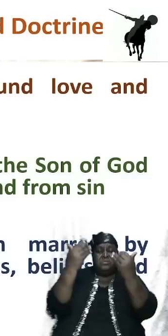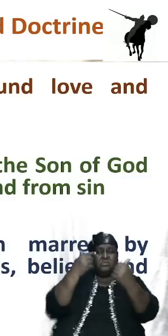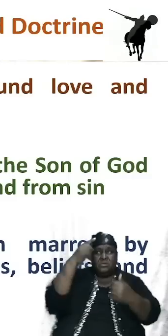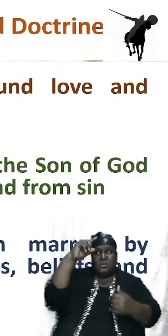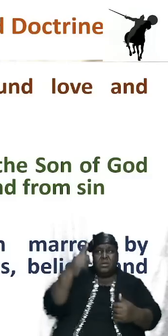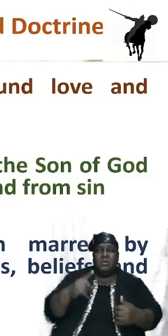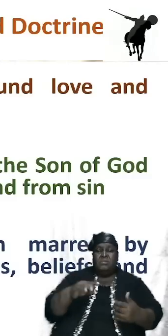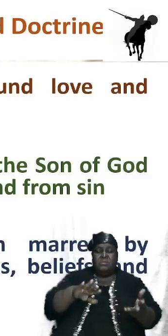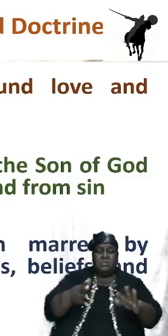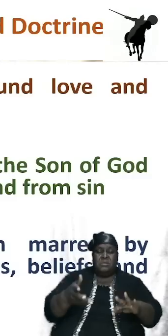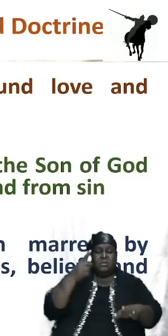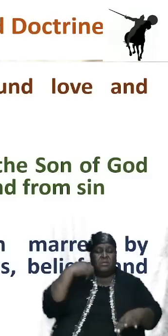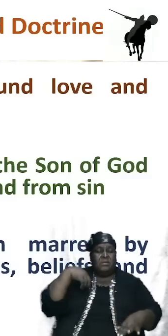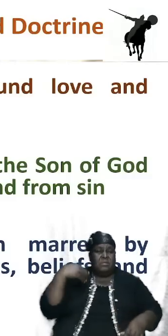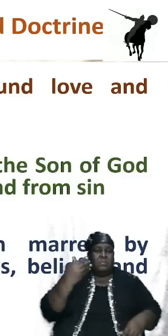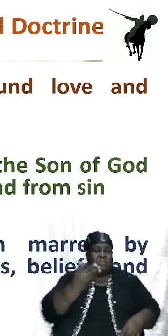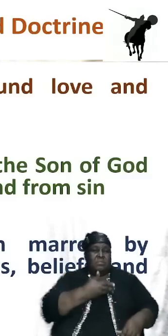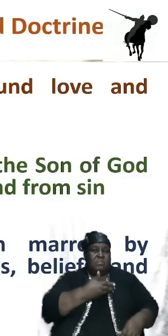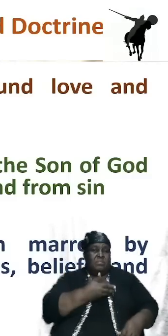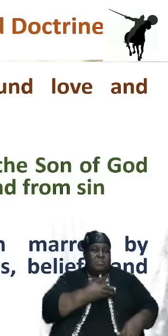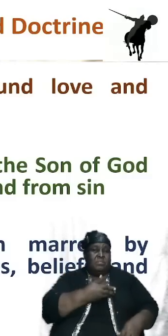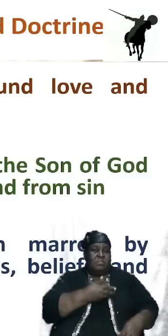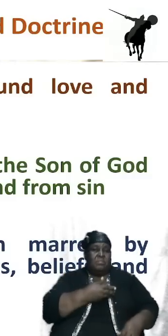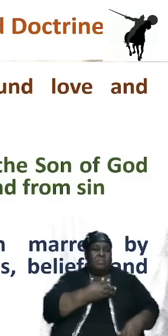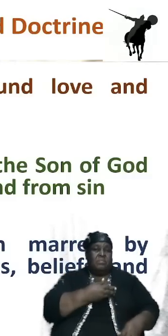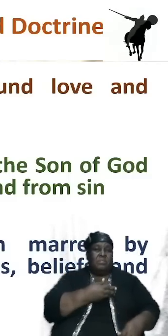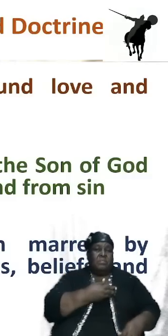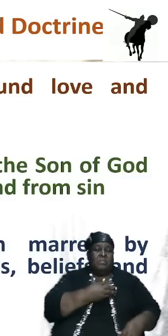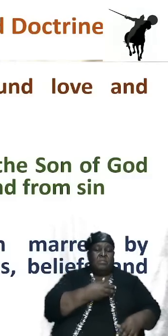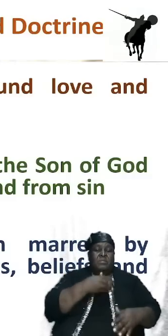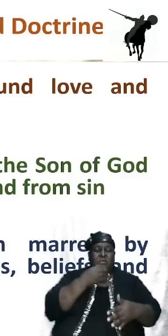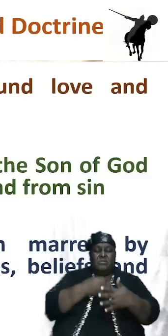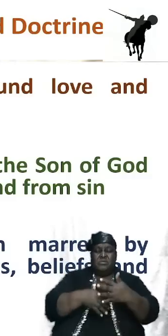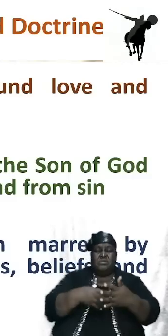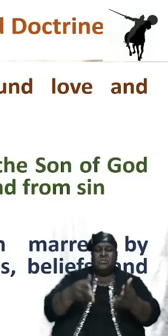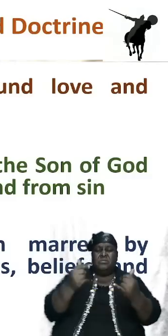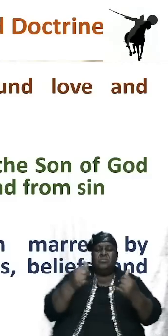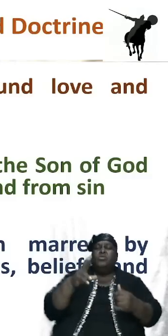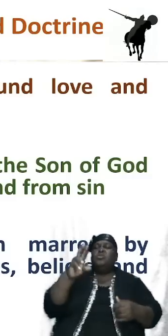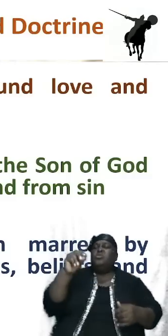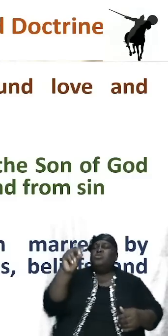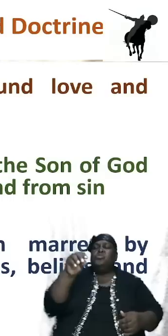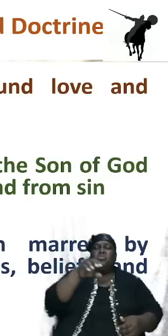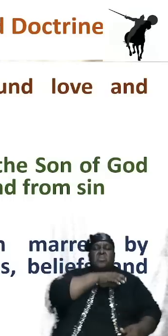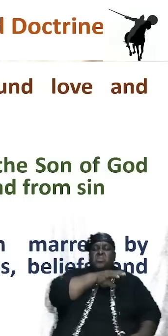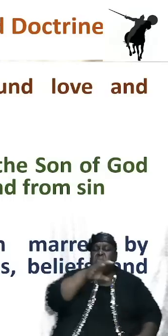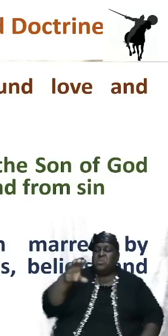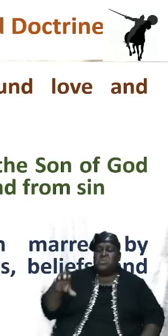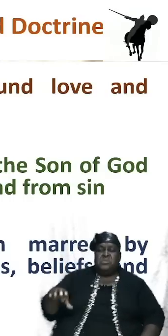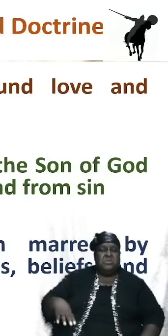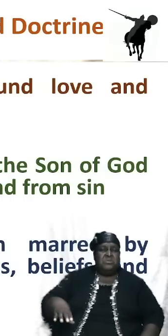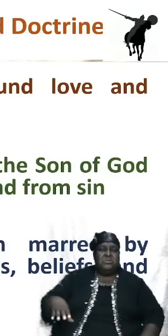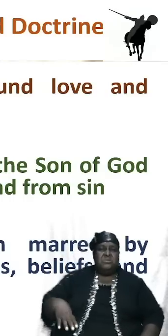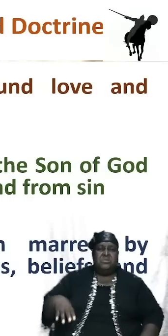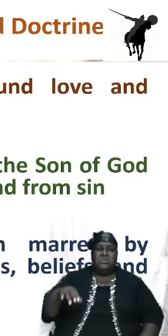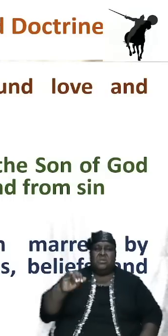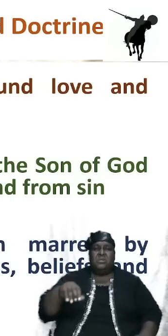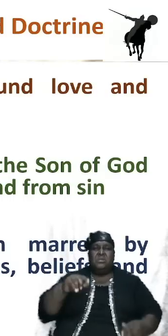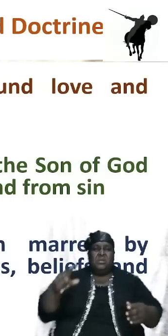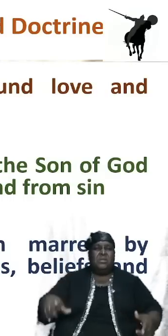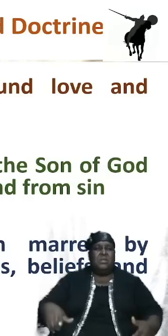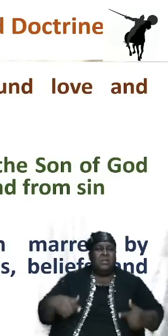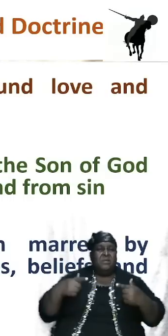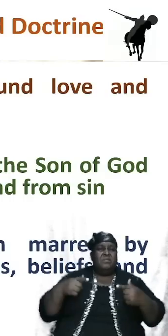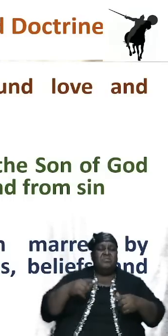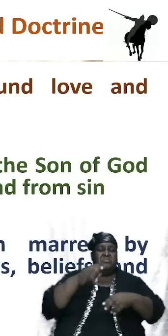us. Amen. Before Jesus came on the scene, there was no Christianity. There was no Christian that exists. The church did